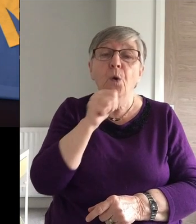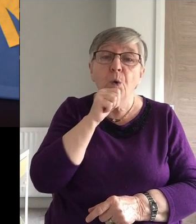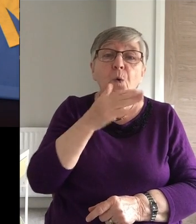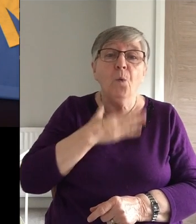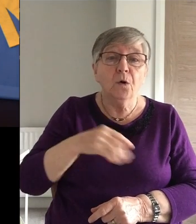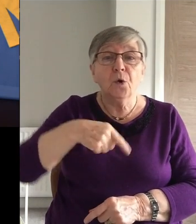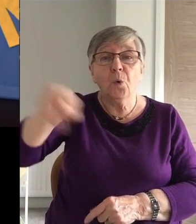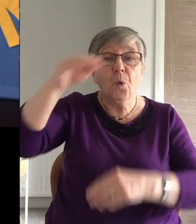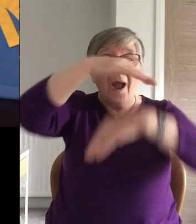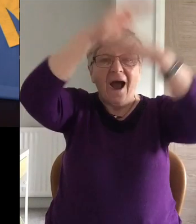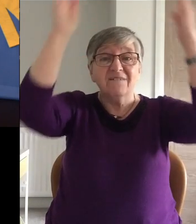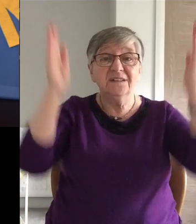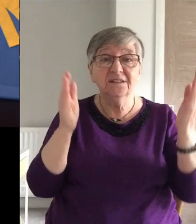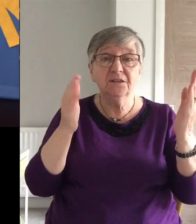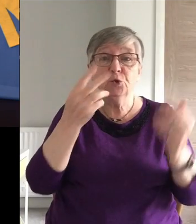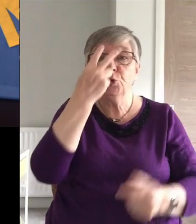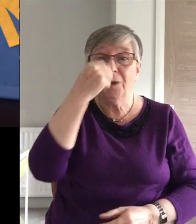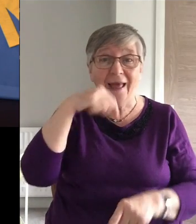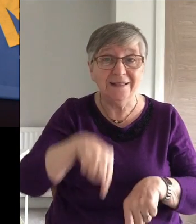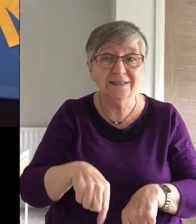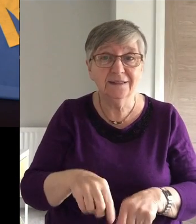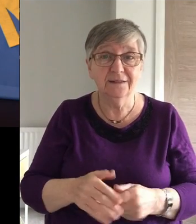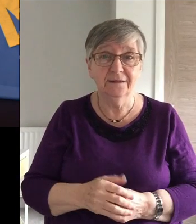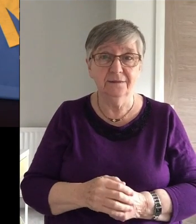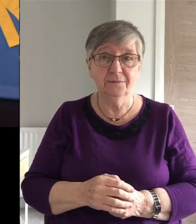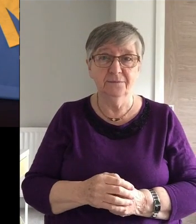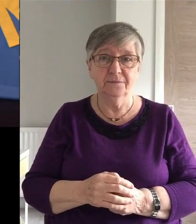to heaven tonight?"